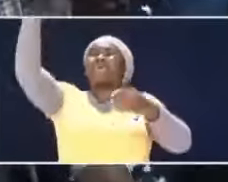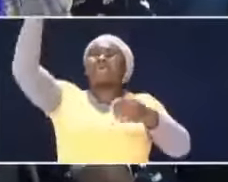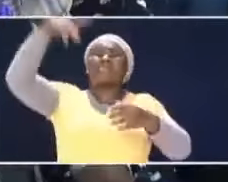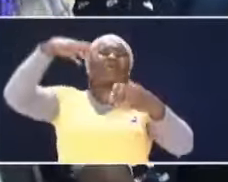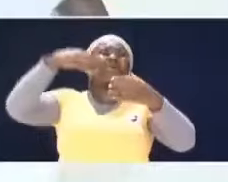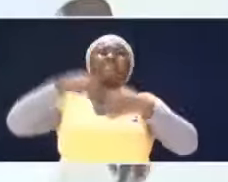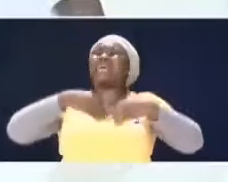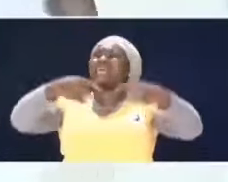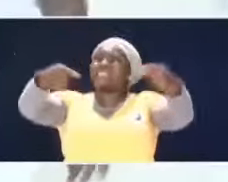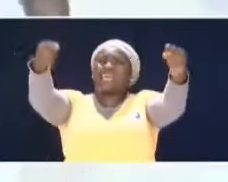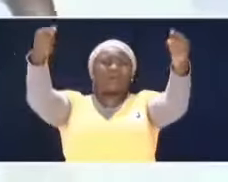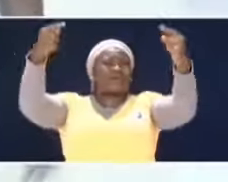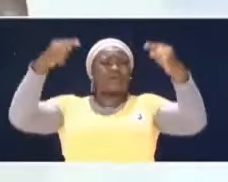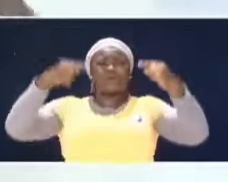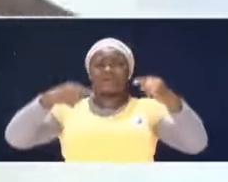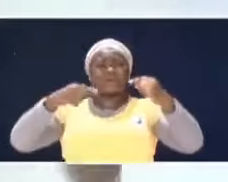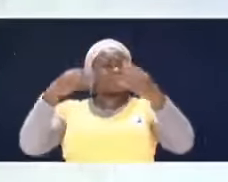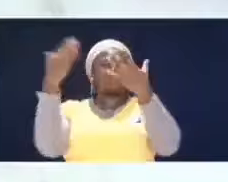hey, Imalade,